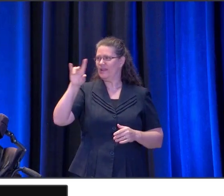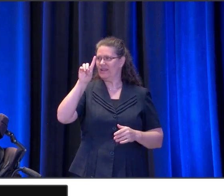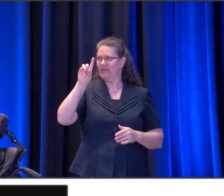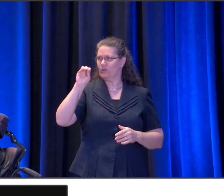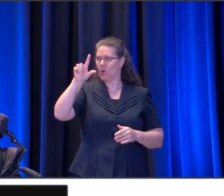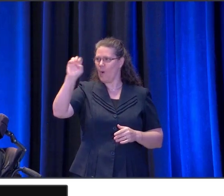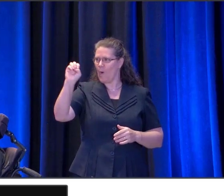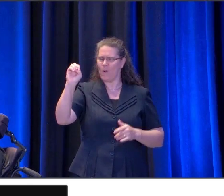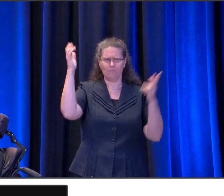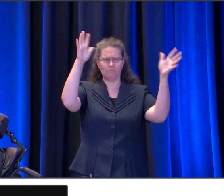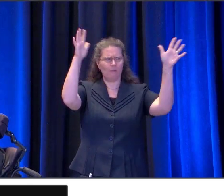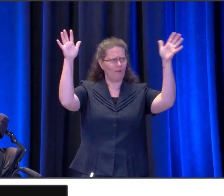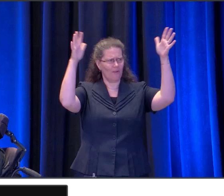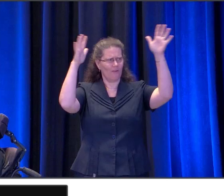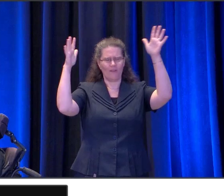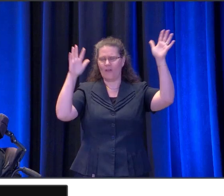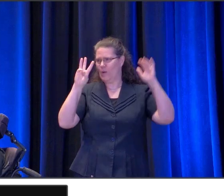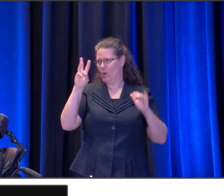Yeah.